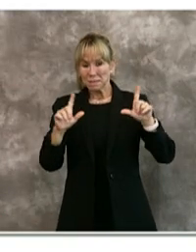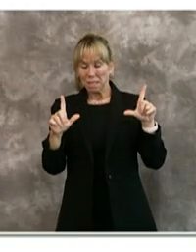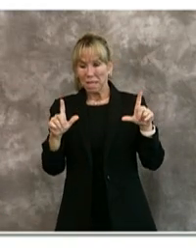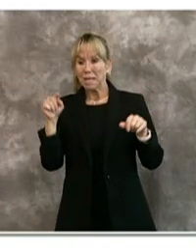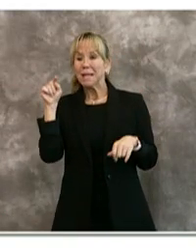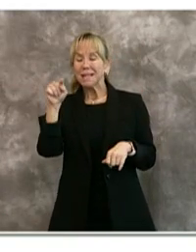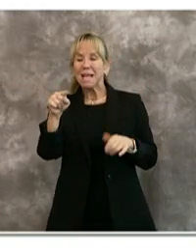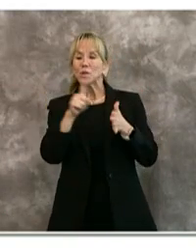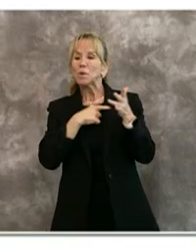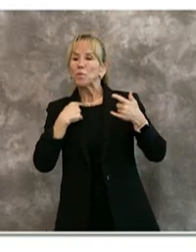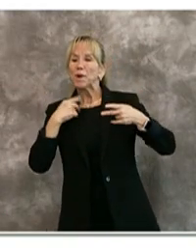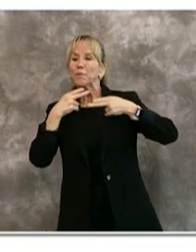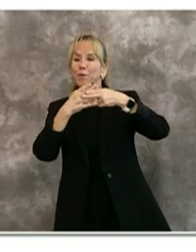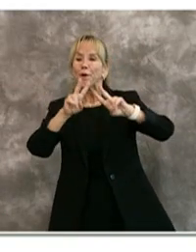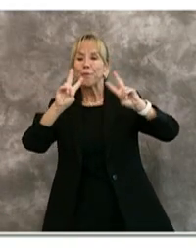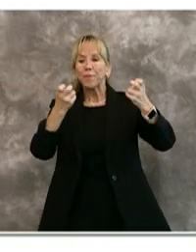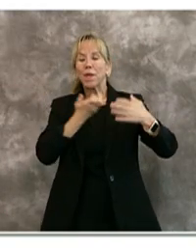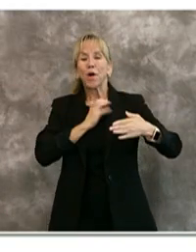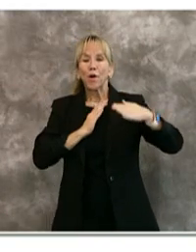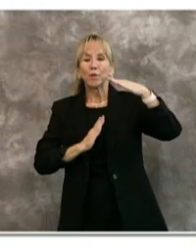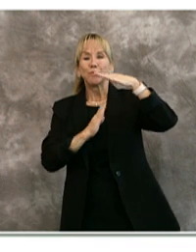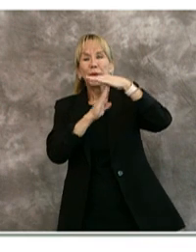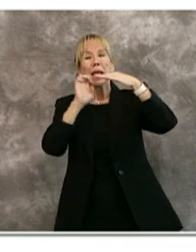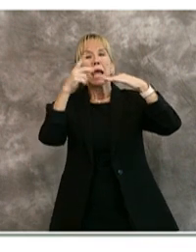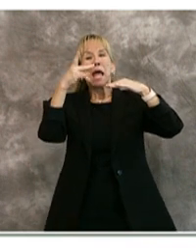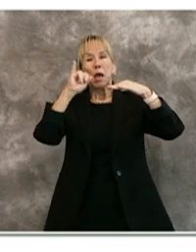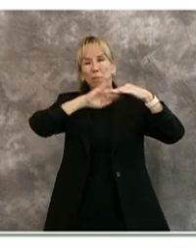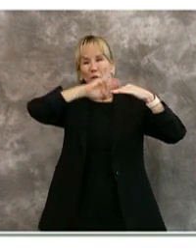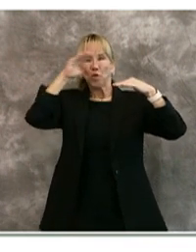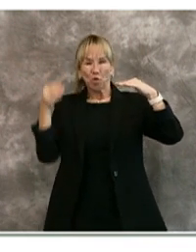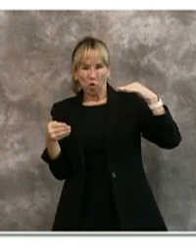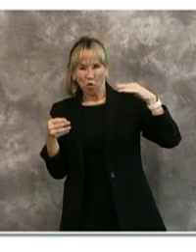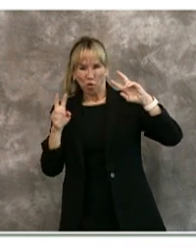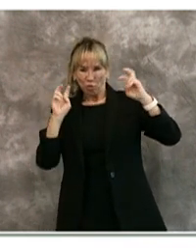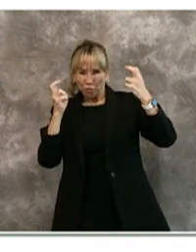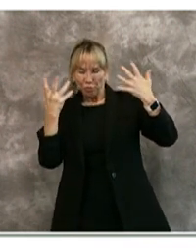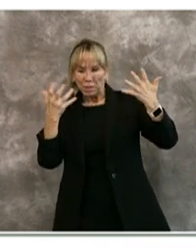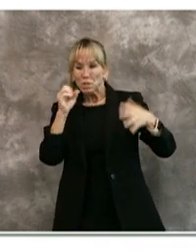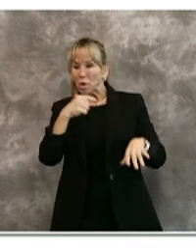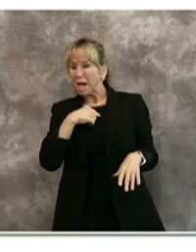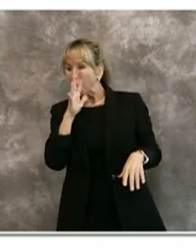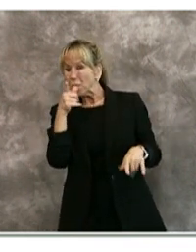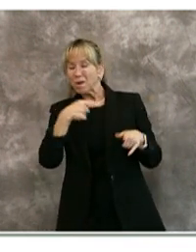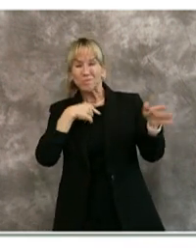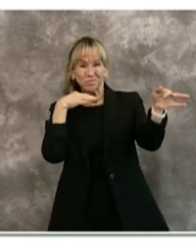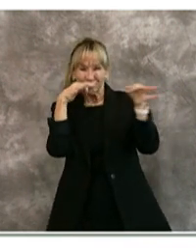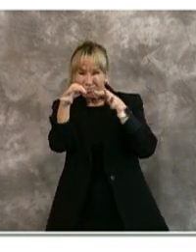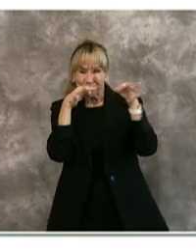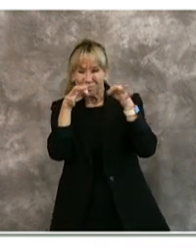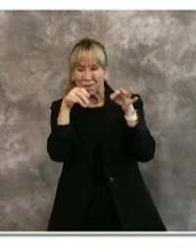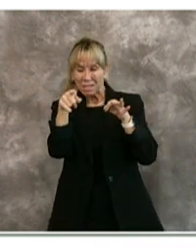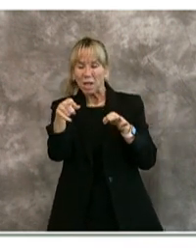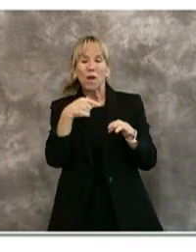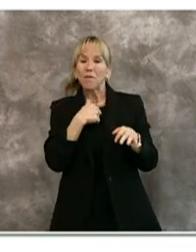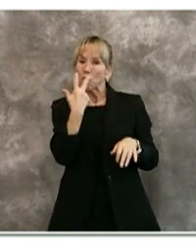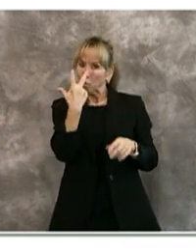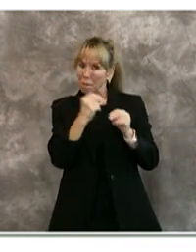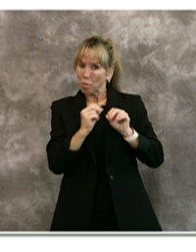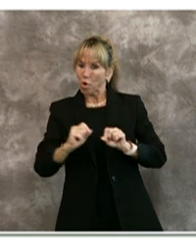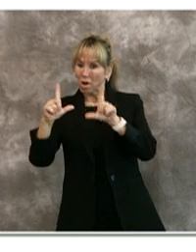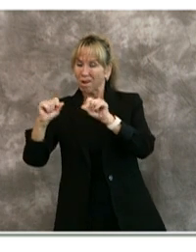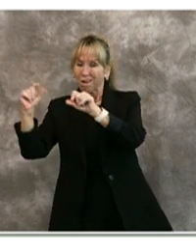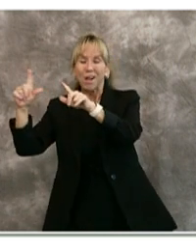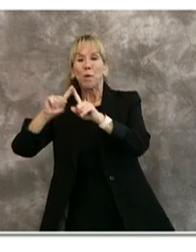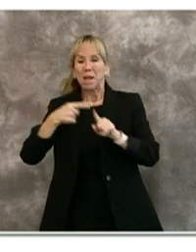this is our epi curve. So I'm going to spend a variation of this slide. We have 3 more, just to